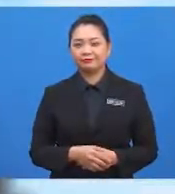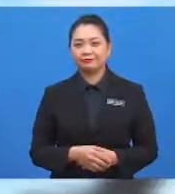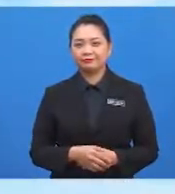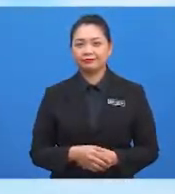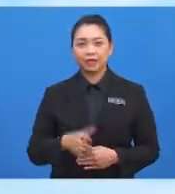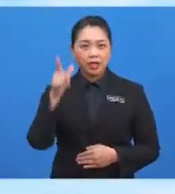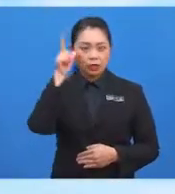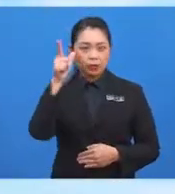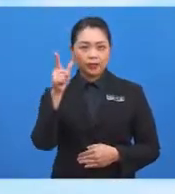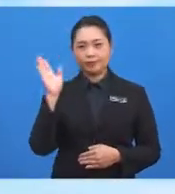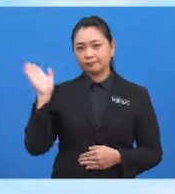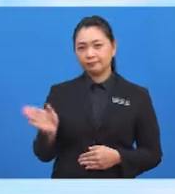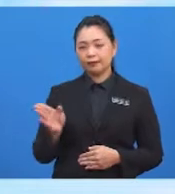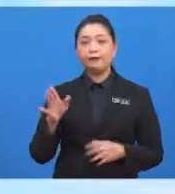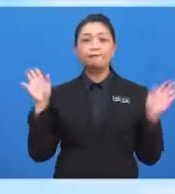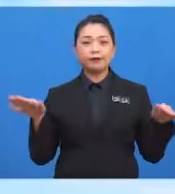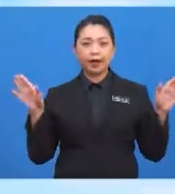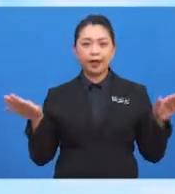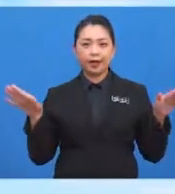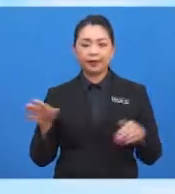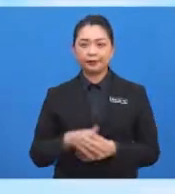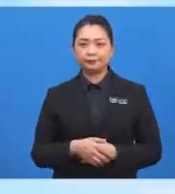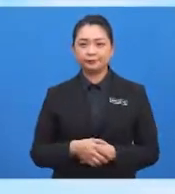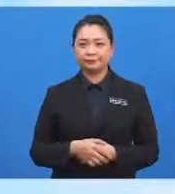Look at me fly.